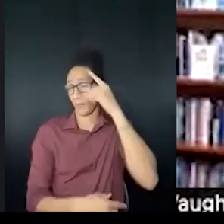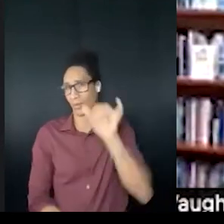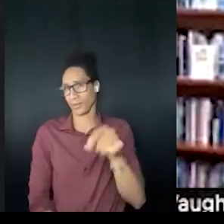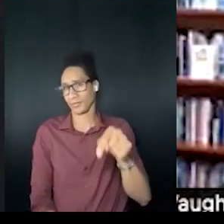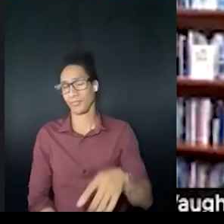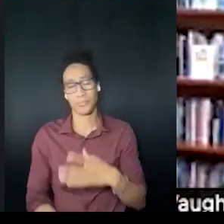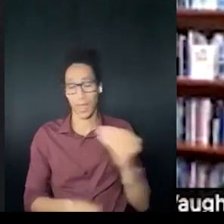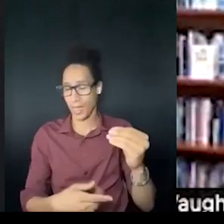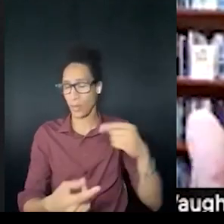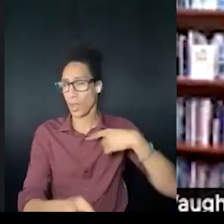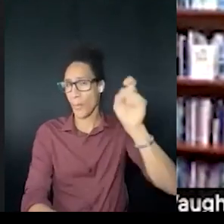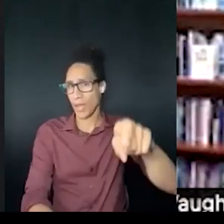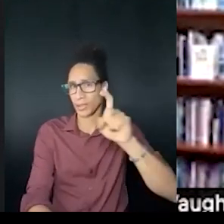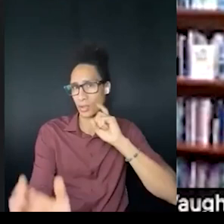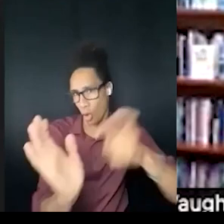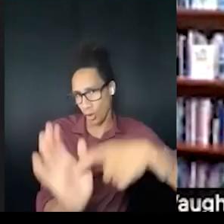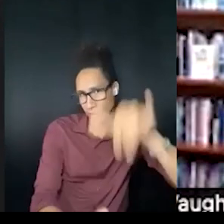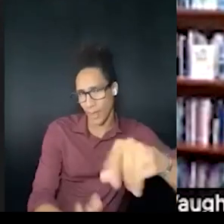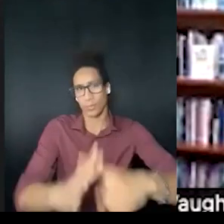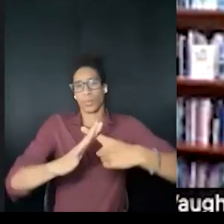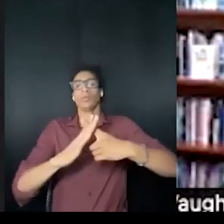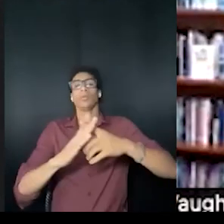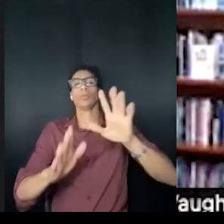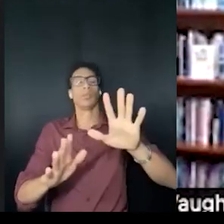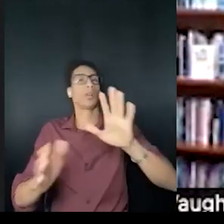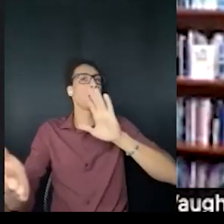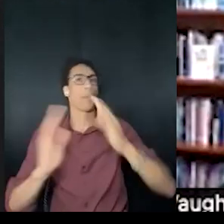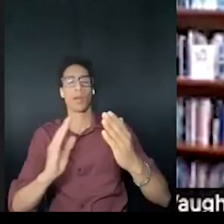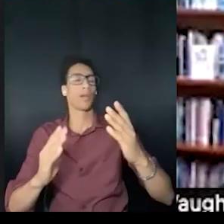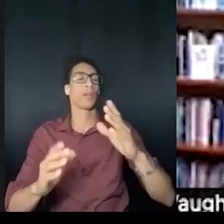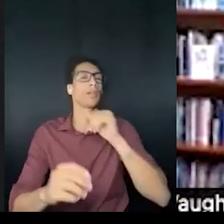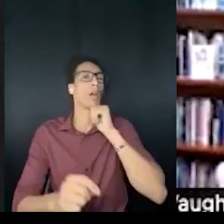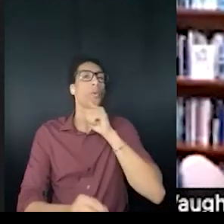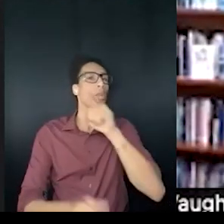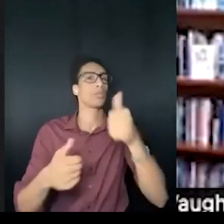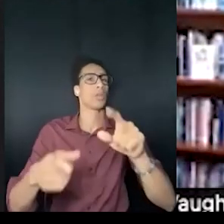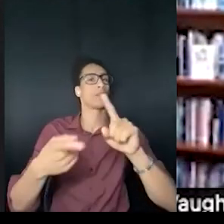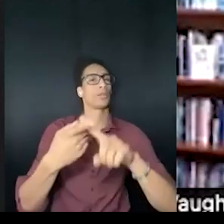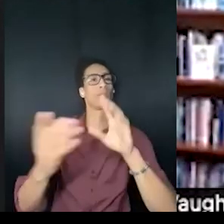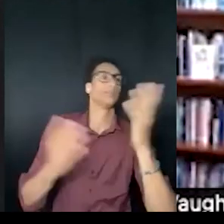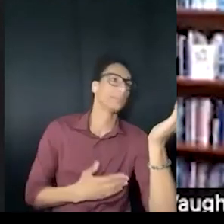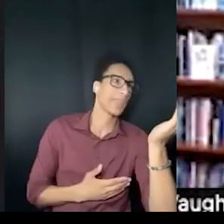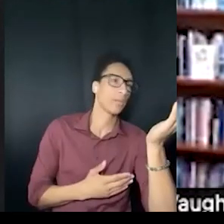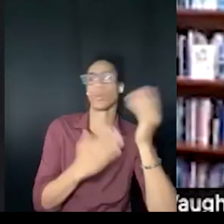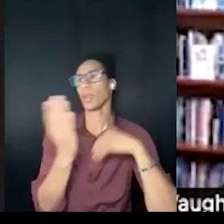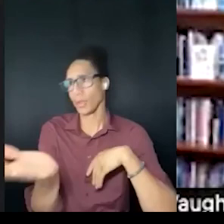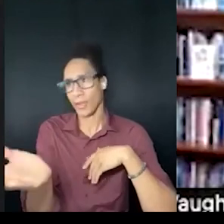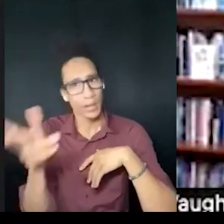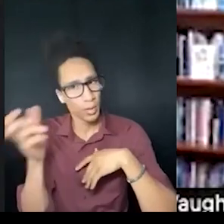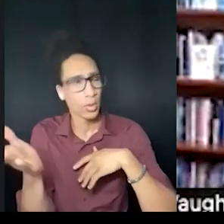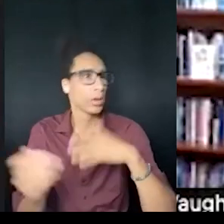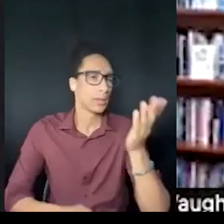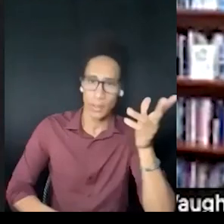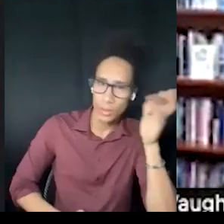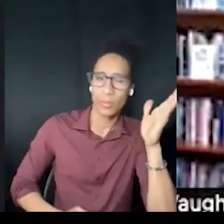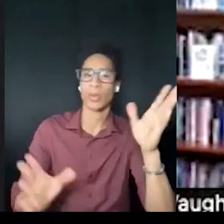the start versus kind of creating it as binaries, but acknowledging both of these realities are real